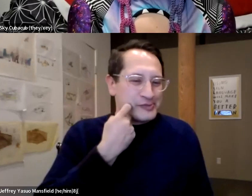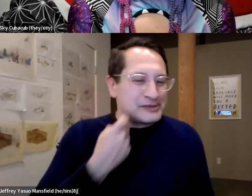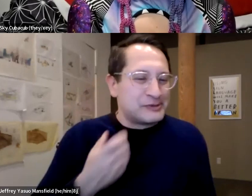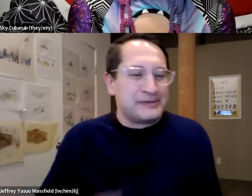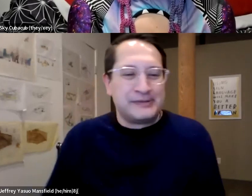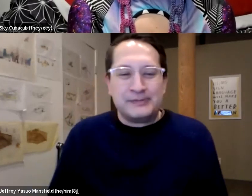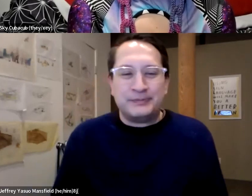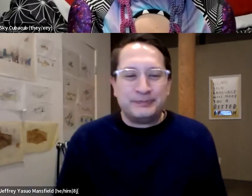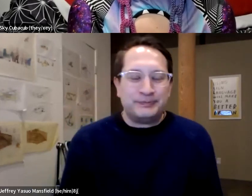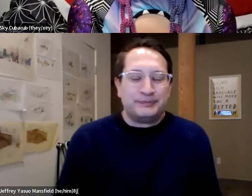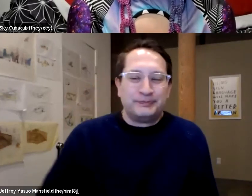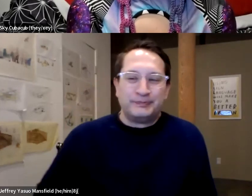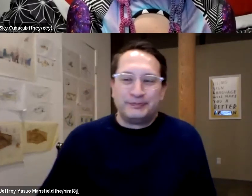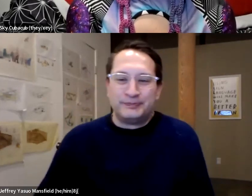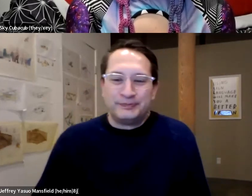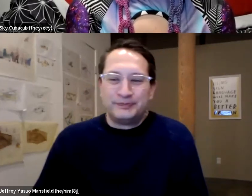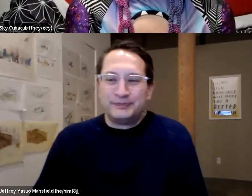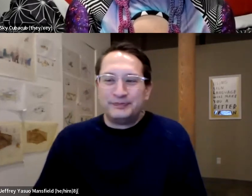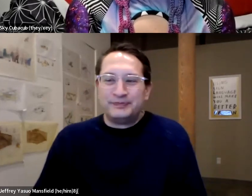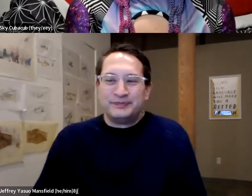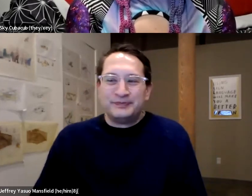to me. And I think about that book a lot, just very much recently.